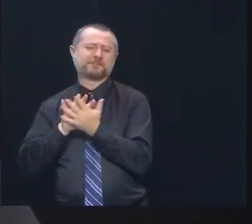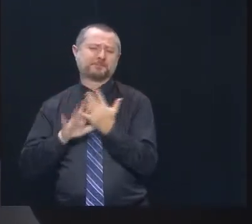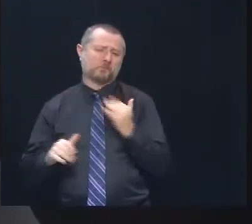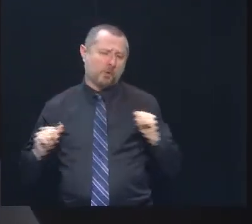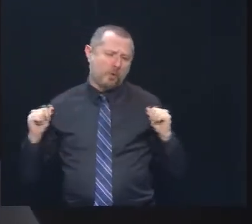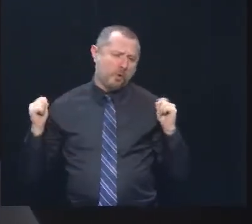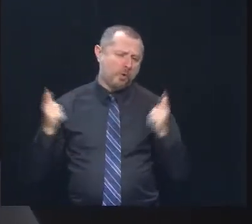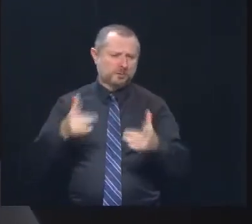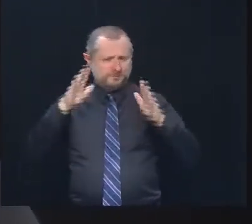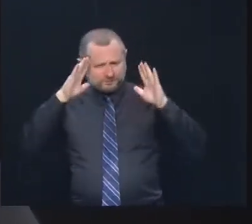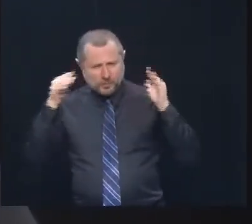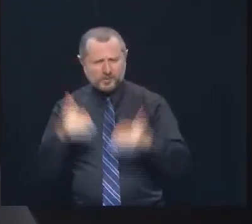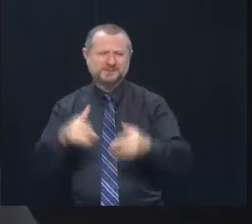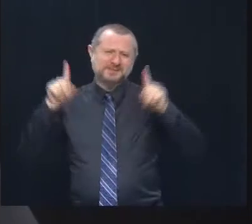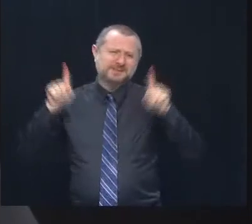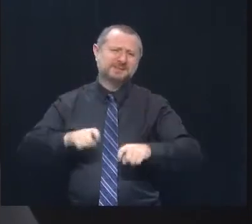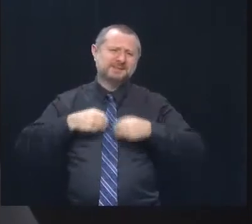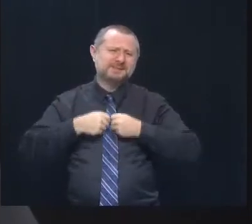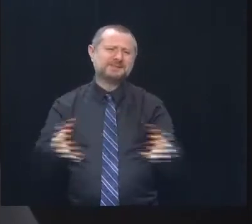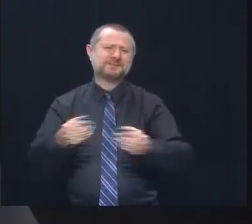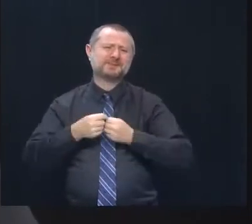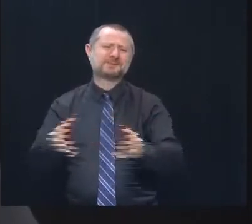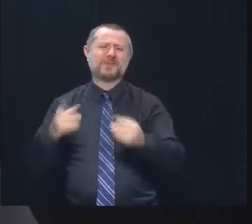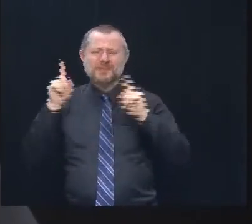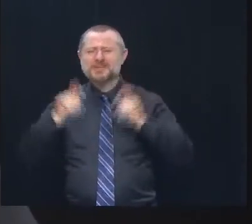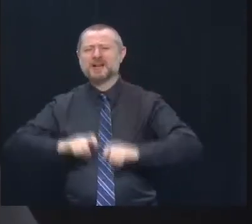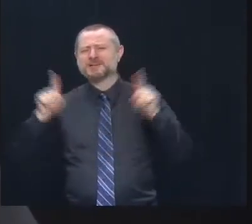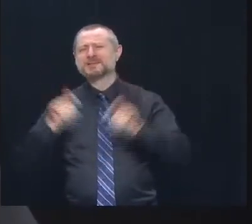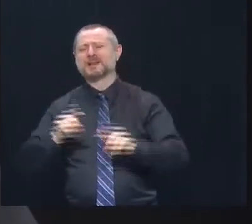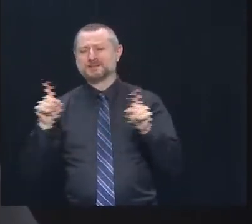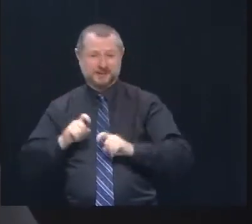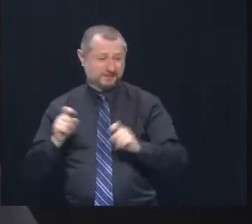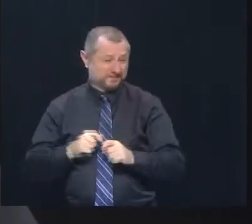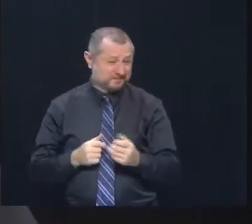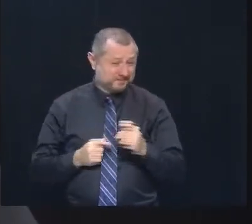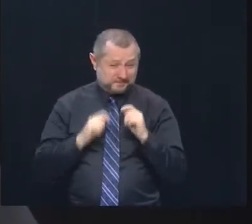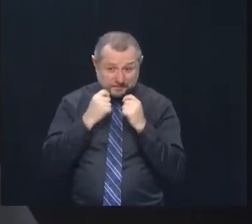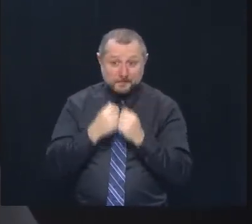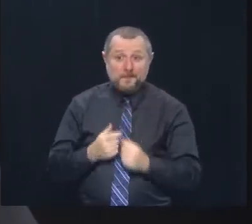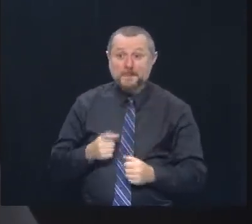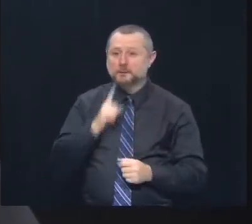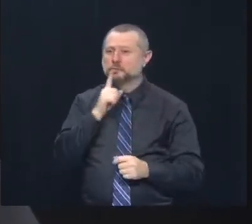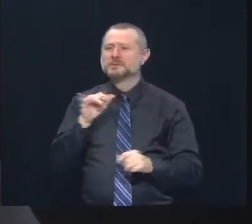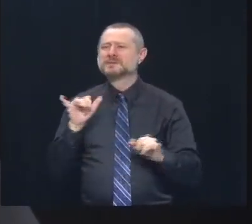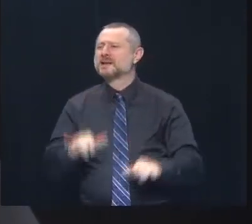deck to administer COVID tests. A COVID test is relatively simple, right?